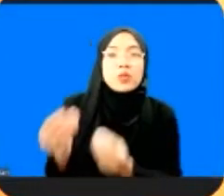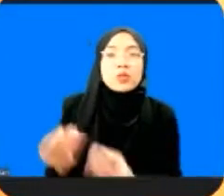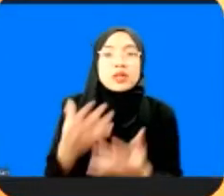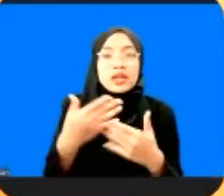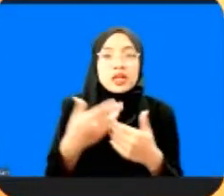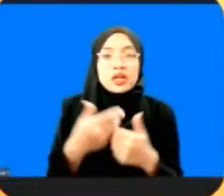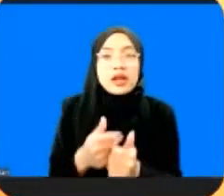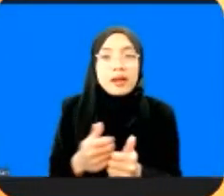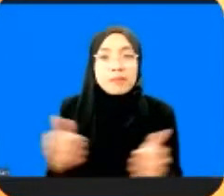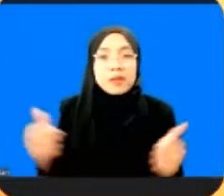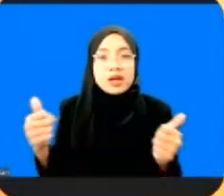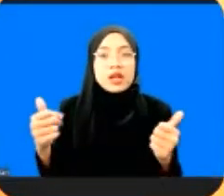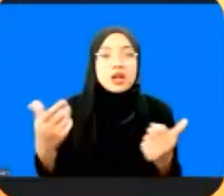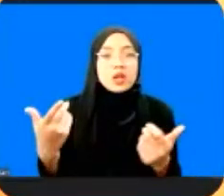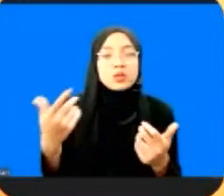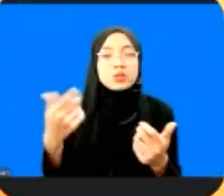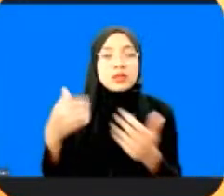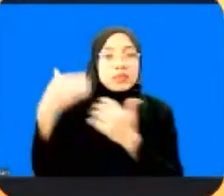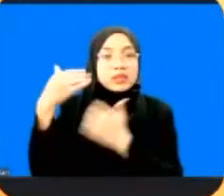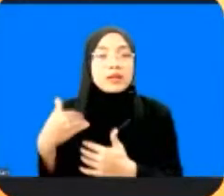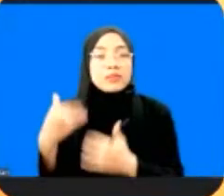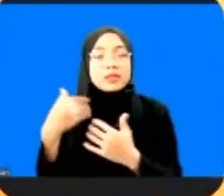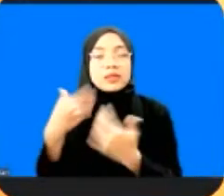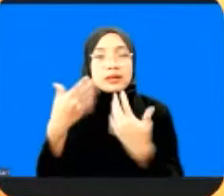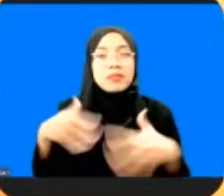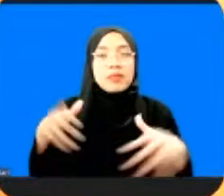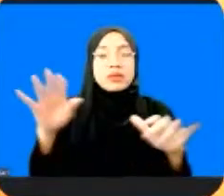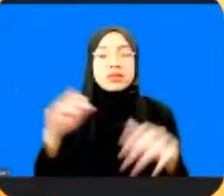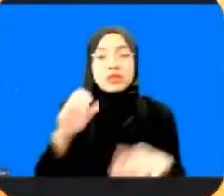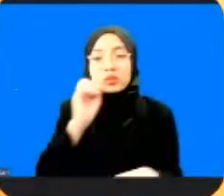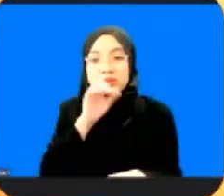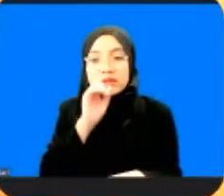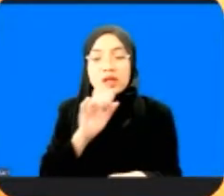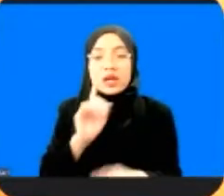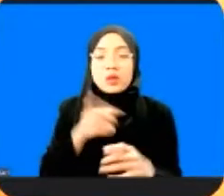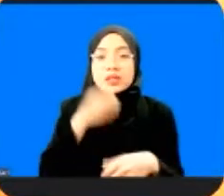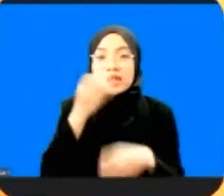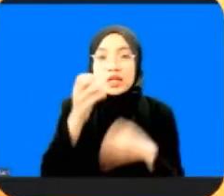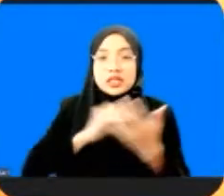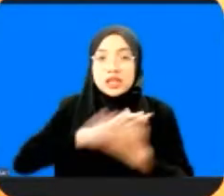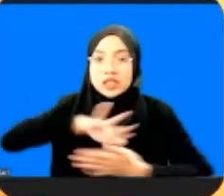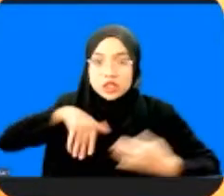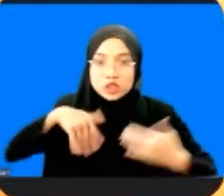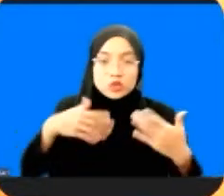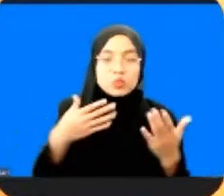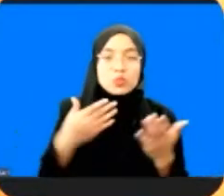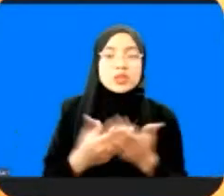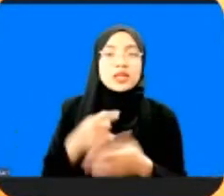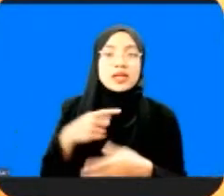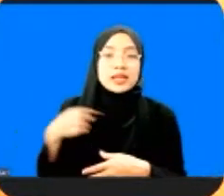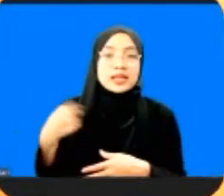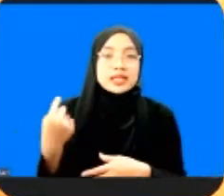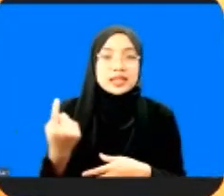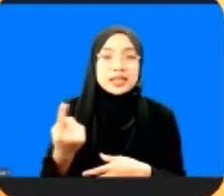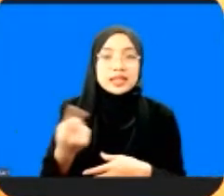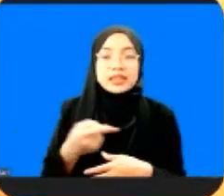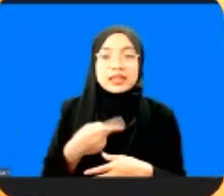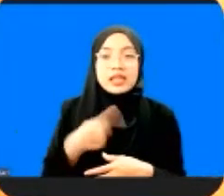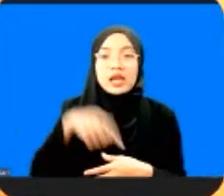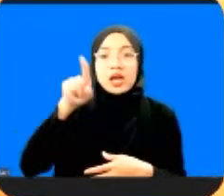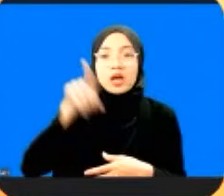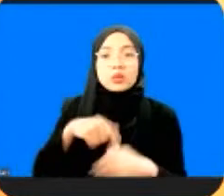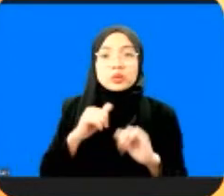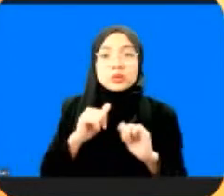in order to define misinformation, for example, it needs to be limited to verifiably false information, not